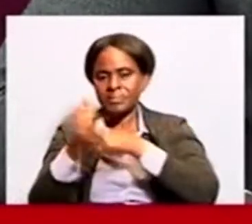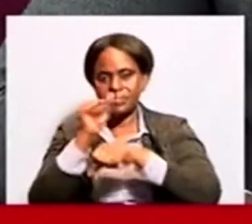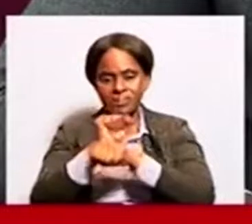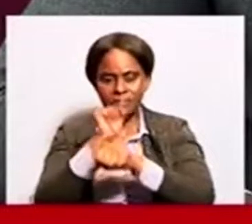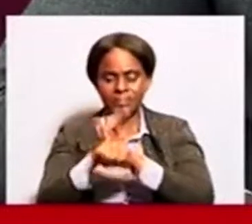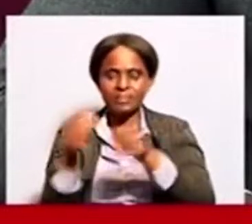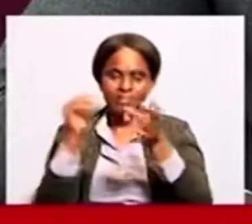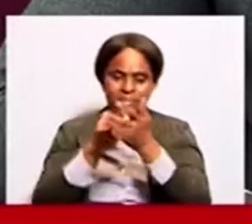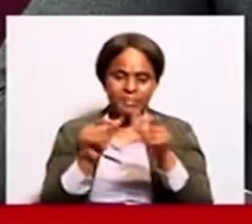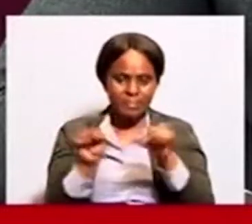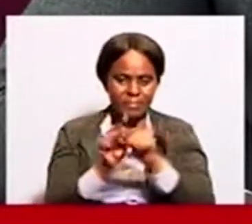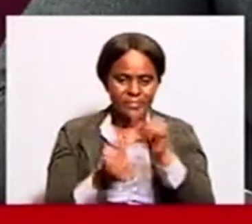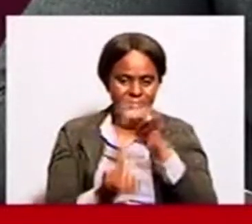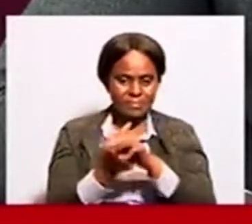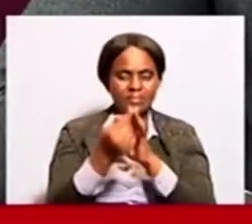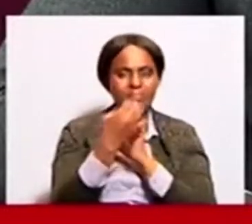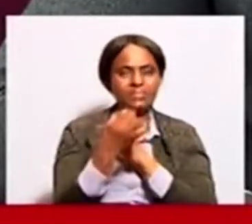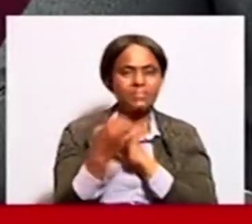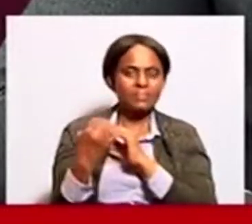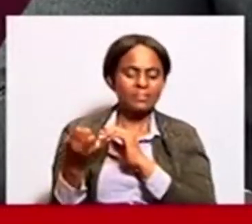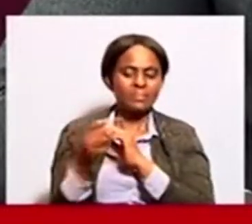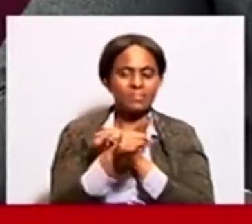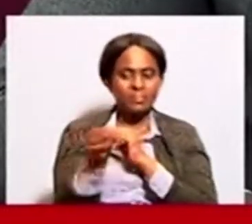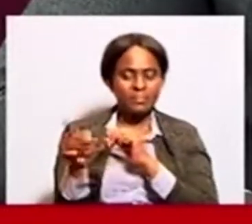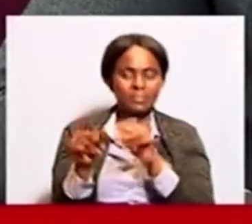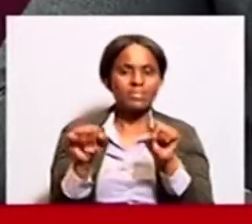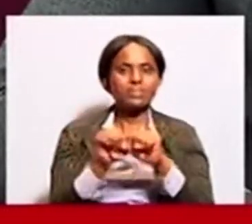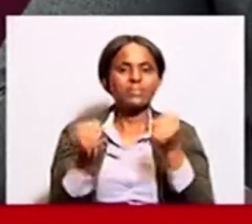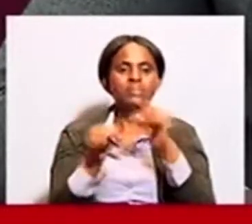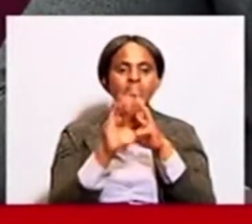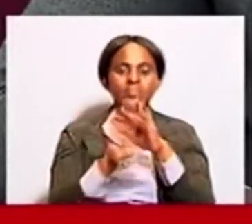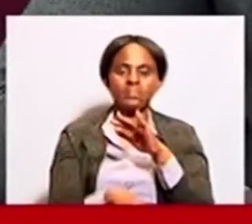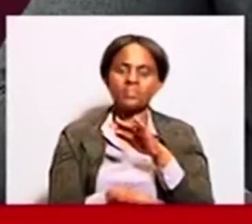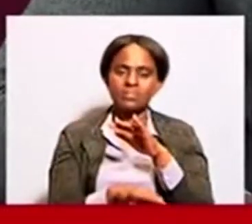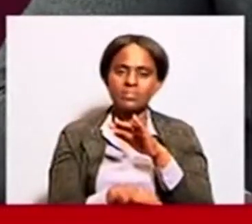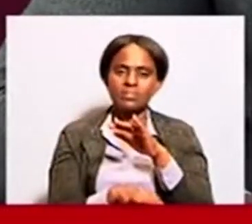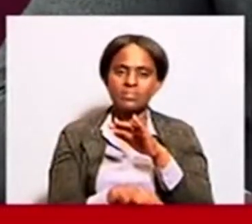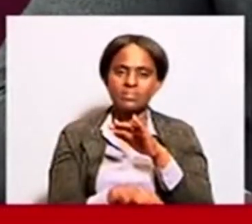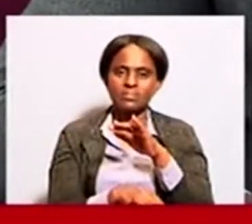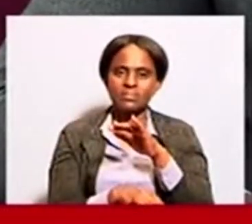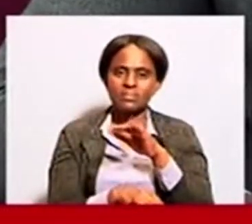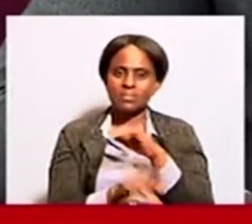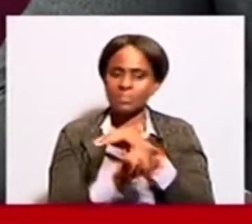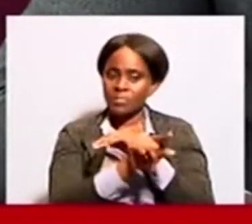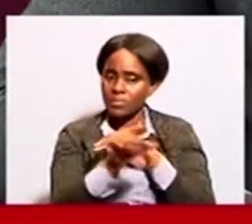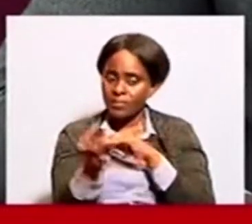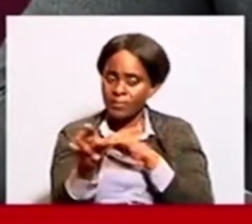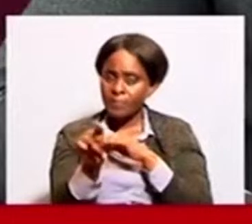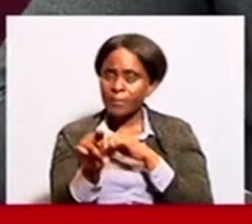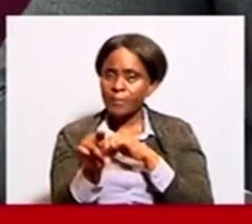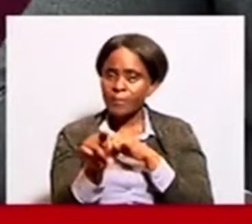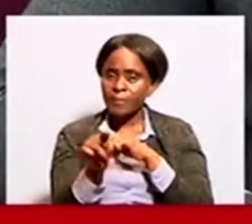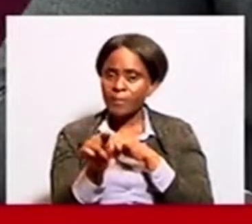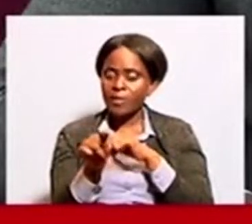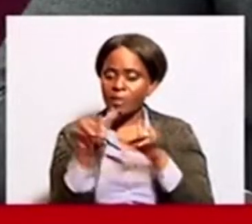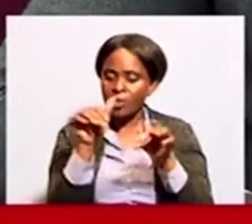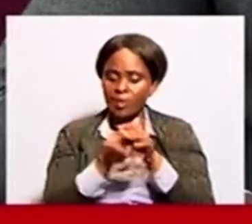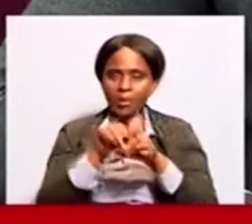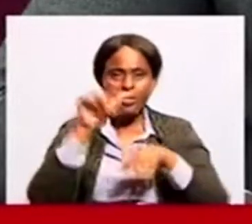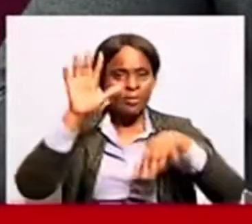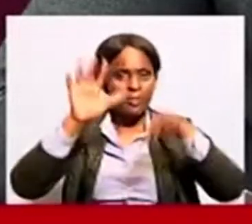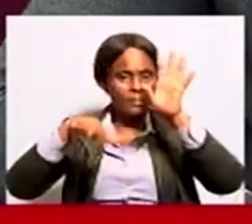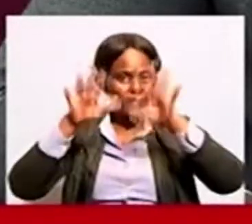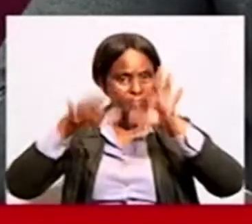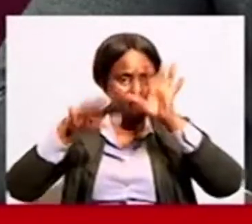again, the equipment was down. And this was in the rain season,